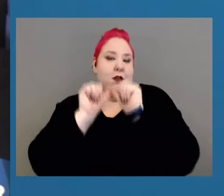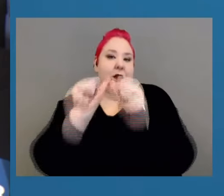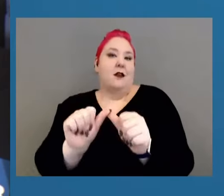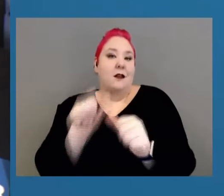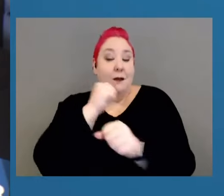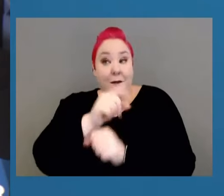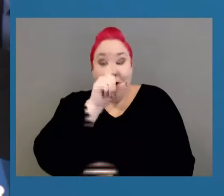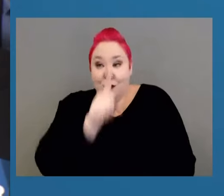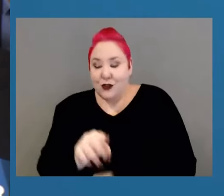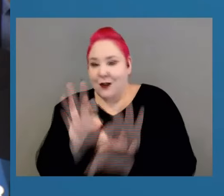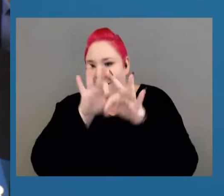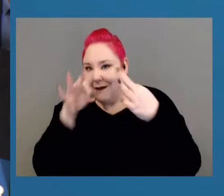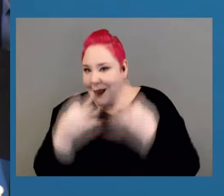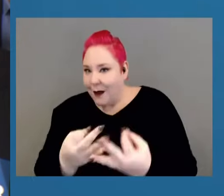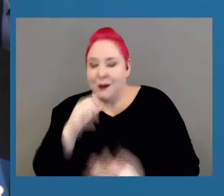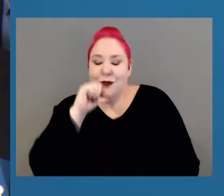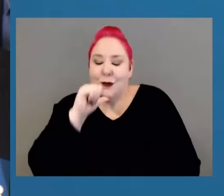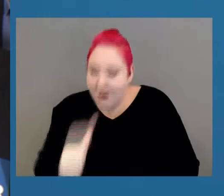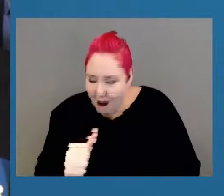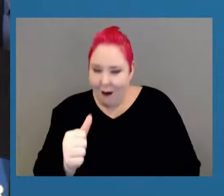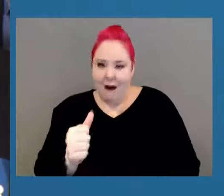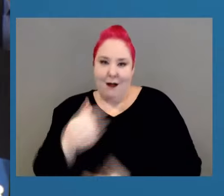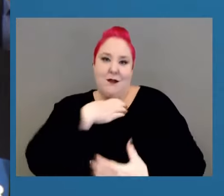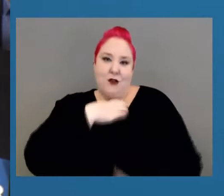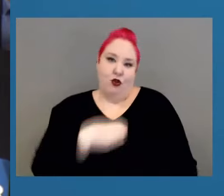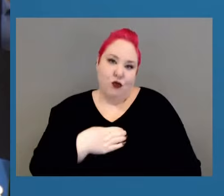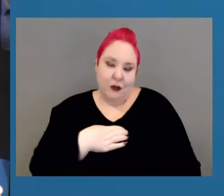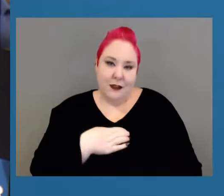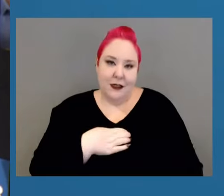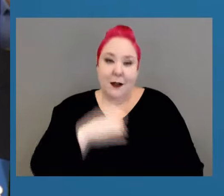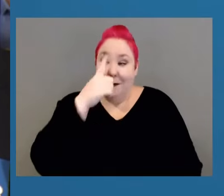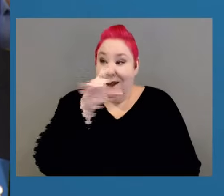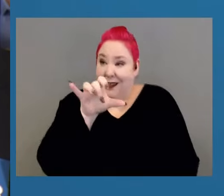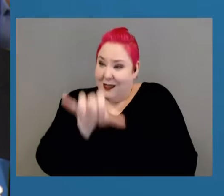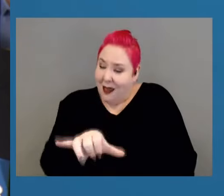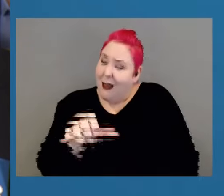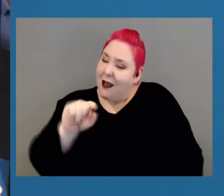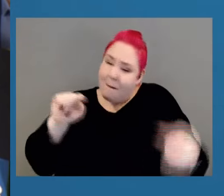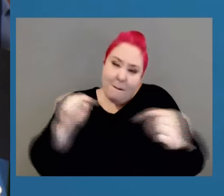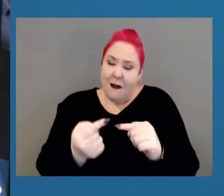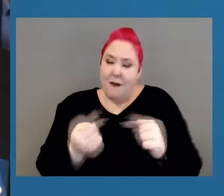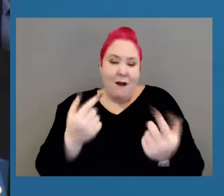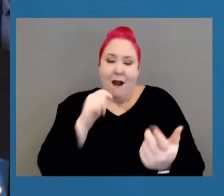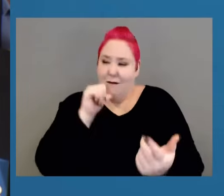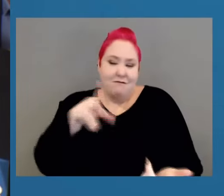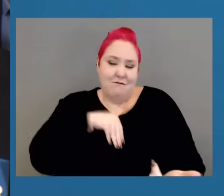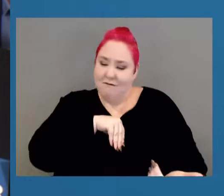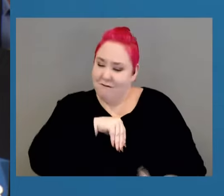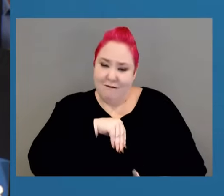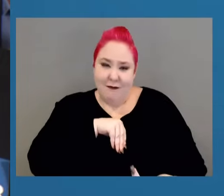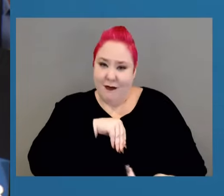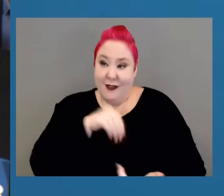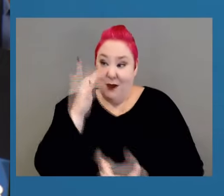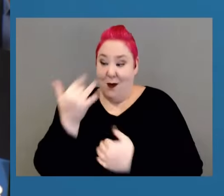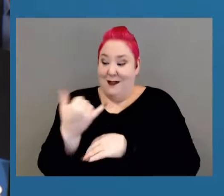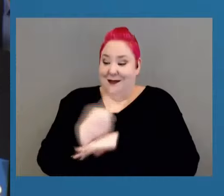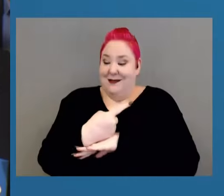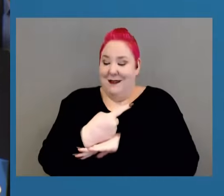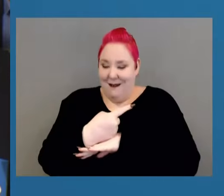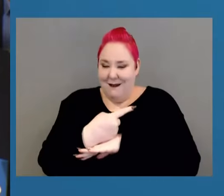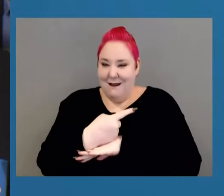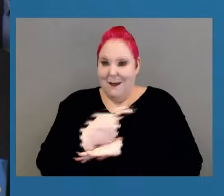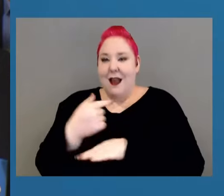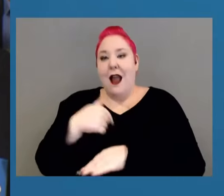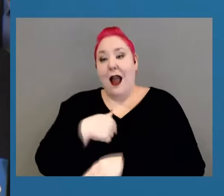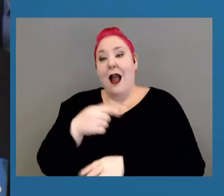York do not miss a meal, because that is a painful concept to me. That's why today I'm announcing I'm